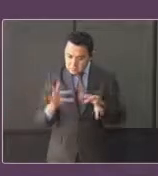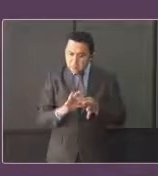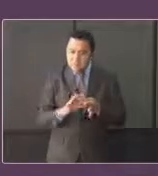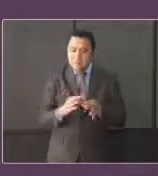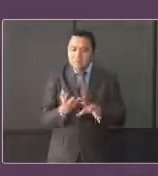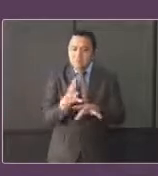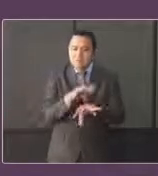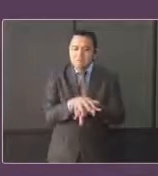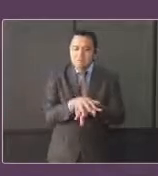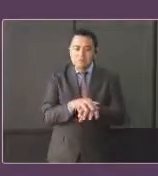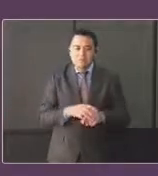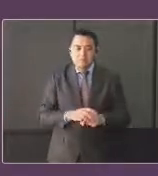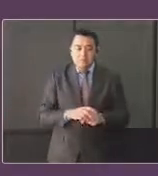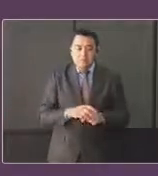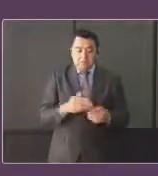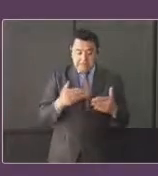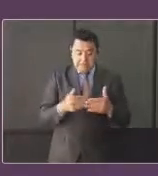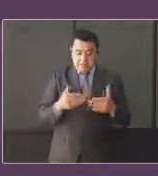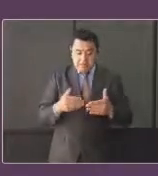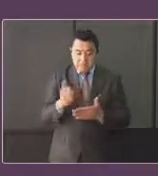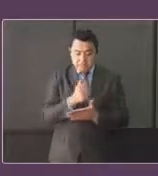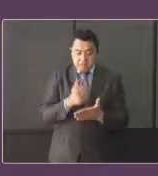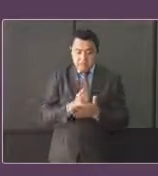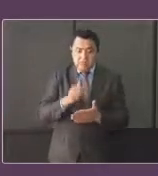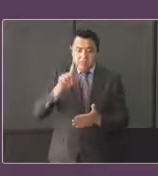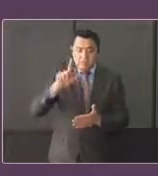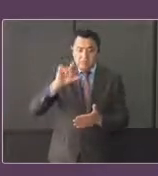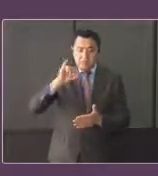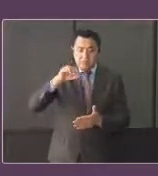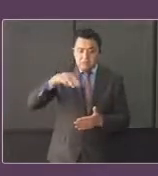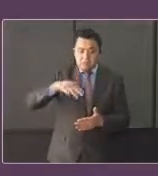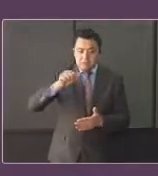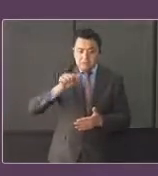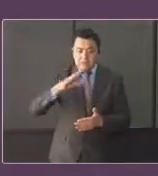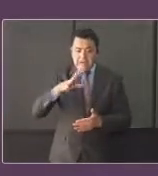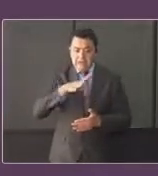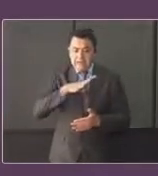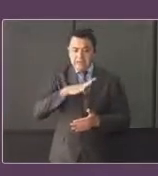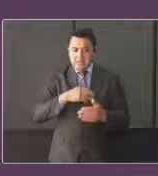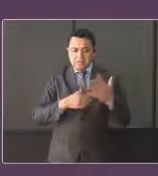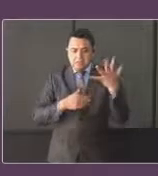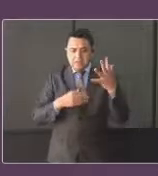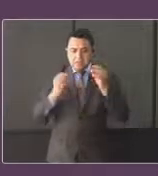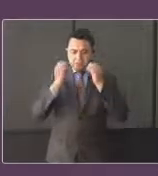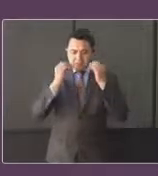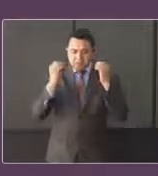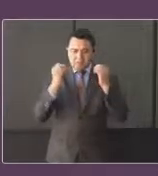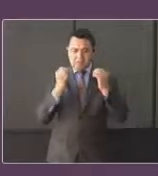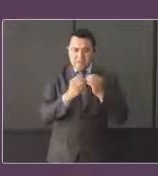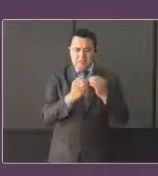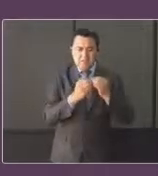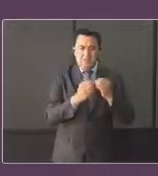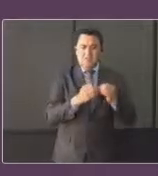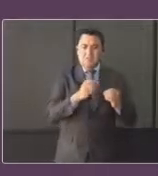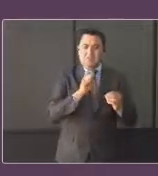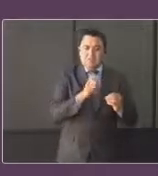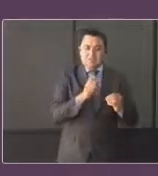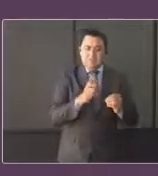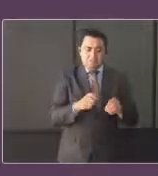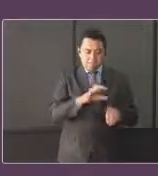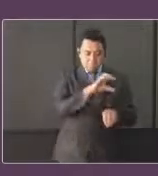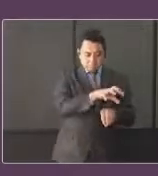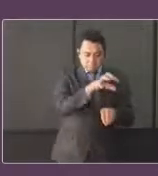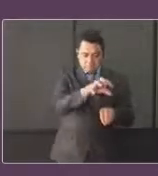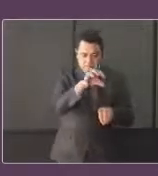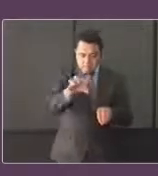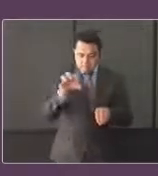formula that has worked. Right now, only in Lima, we have 5 different